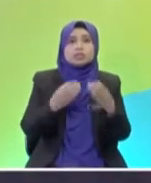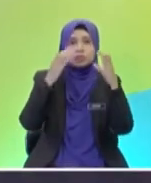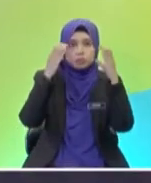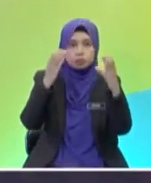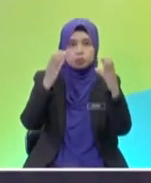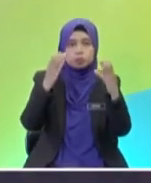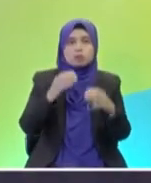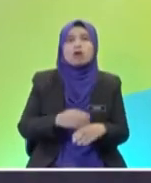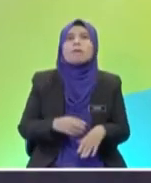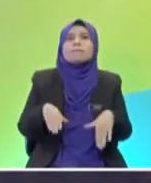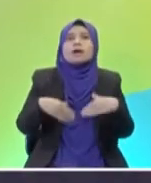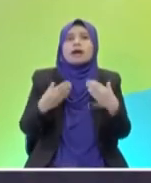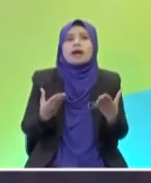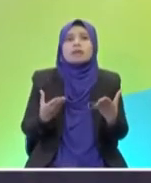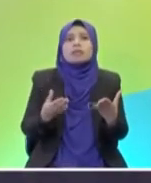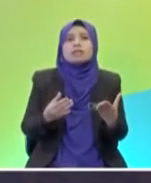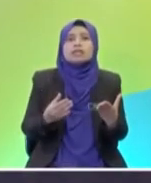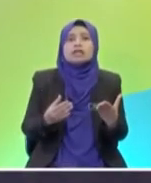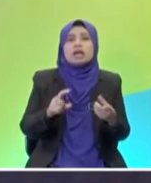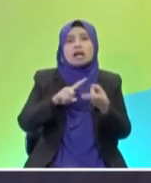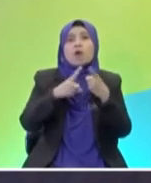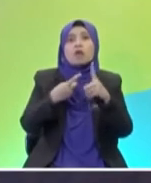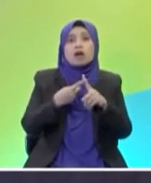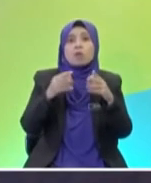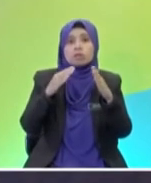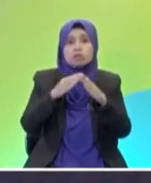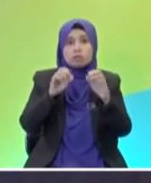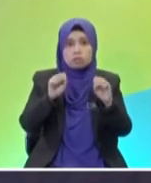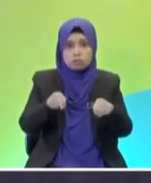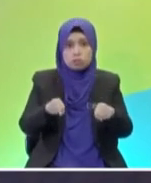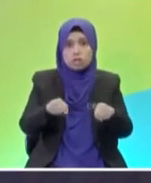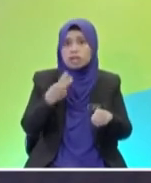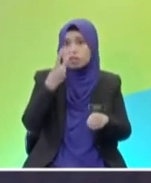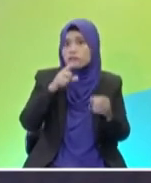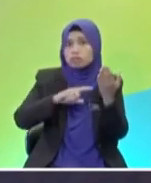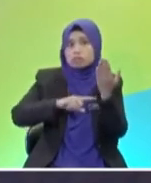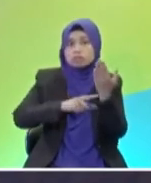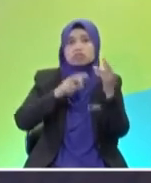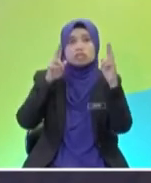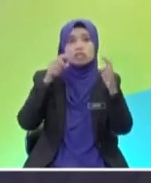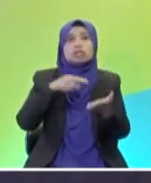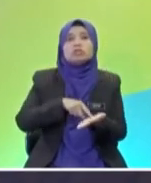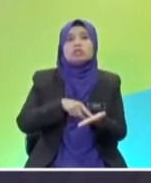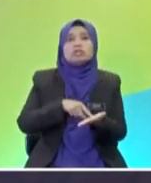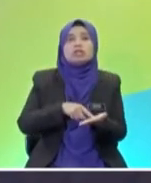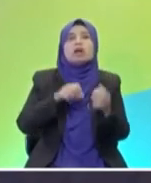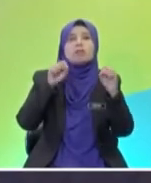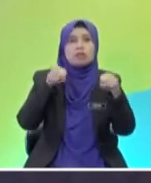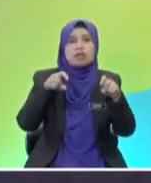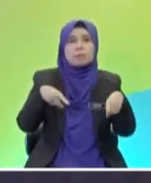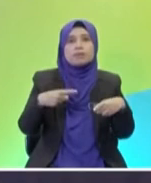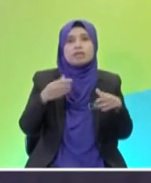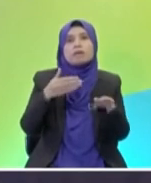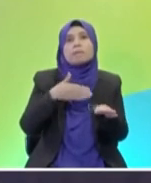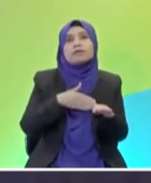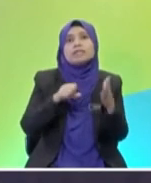have is, how can our friends watching at home also get extra materials on today's topic? Okay, actually they can go to the Sumberku